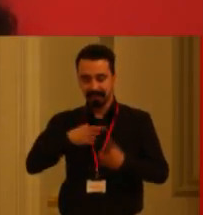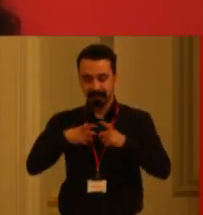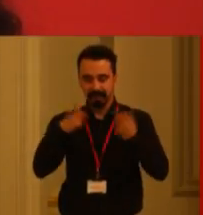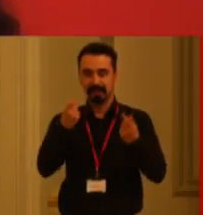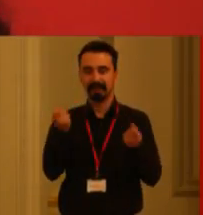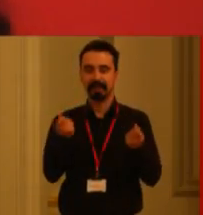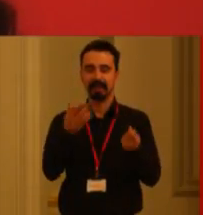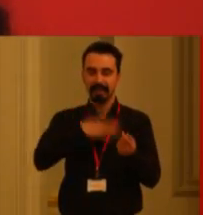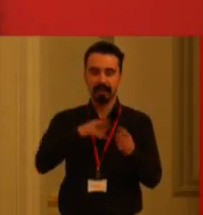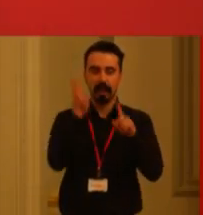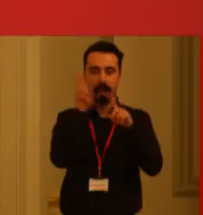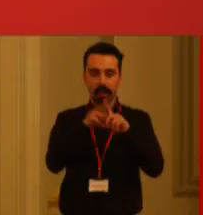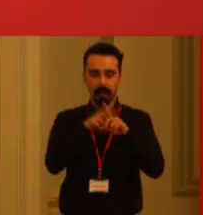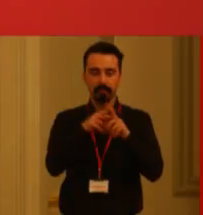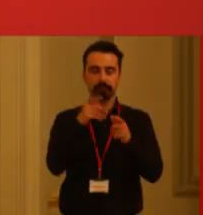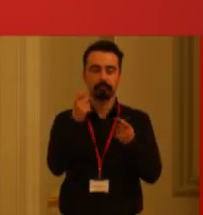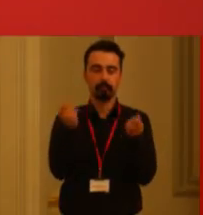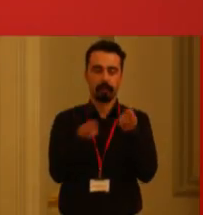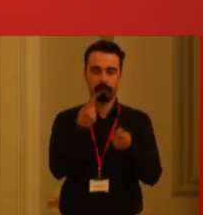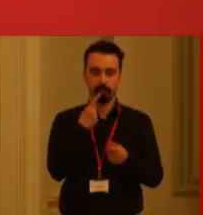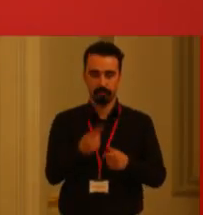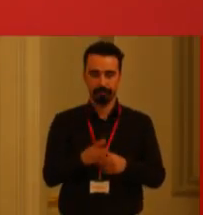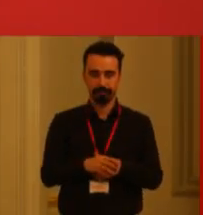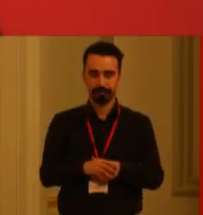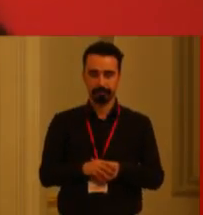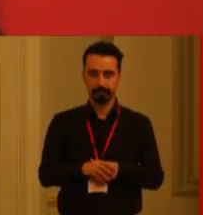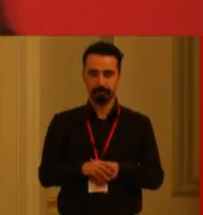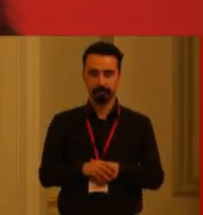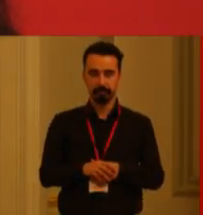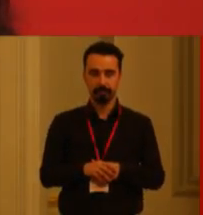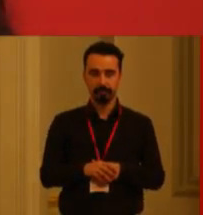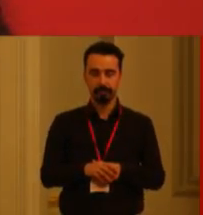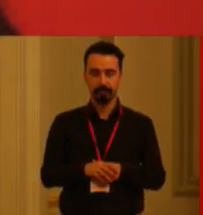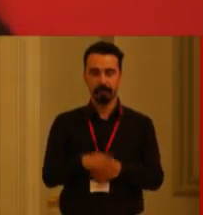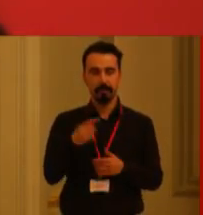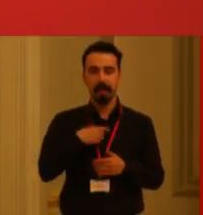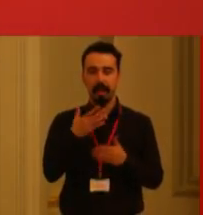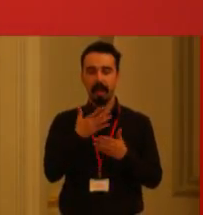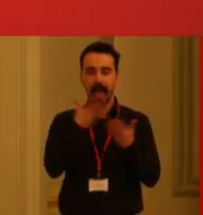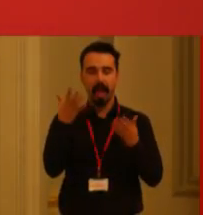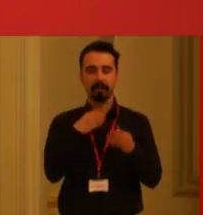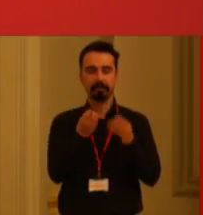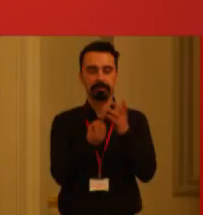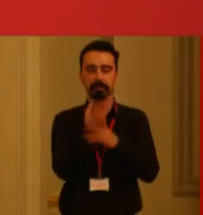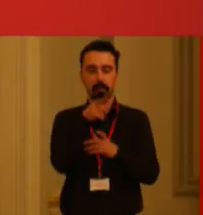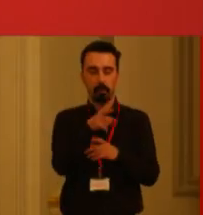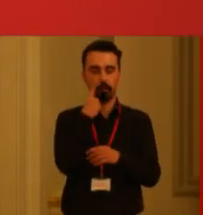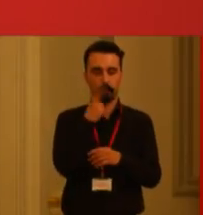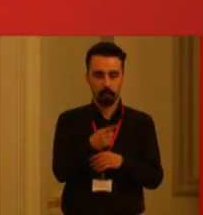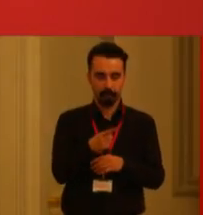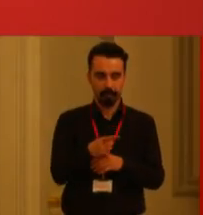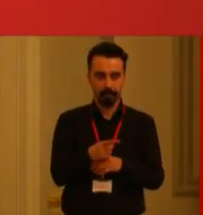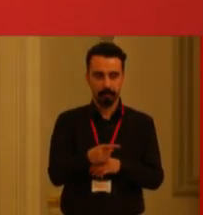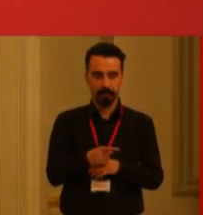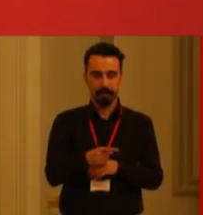equal and independent individuals, then they may create opportunities to participate. So this is how I